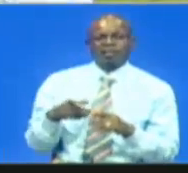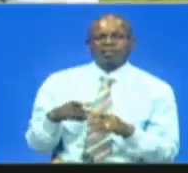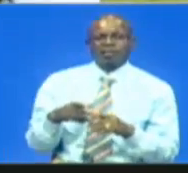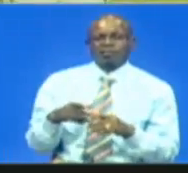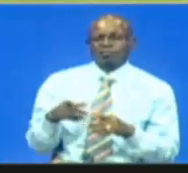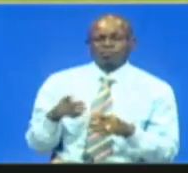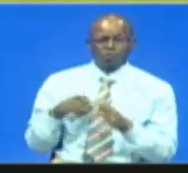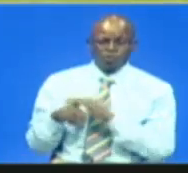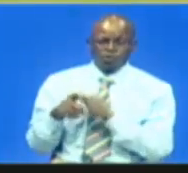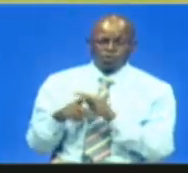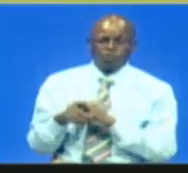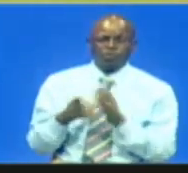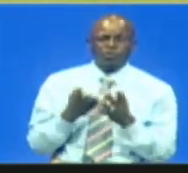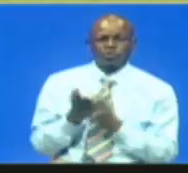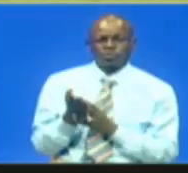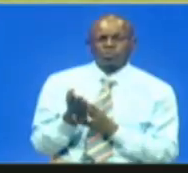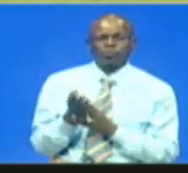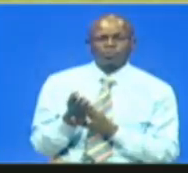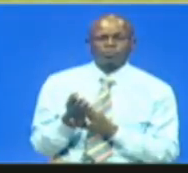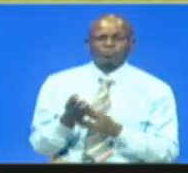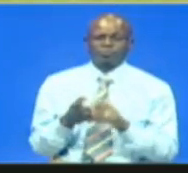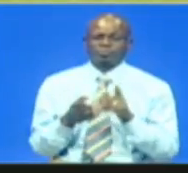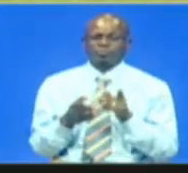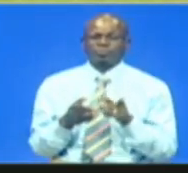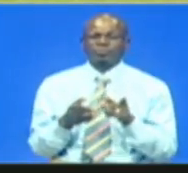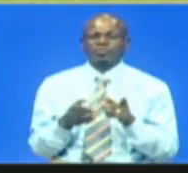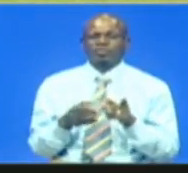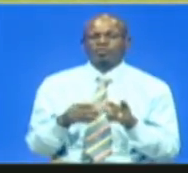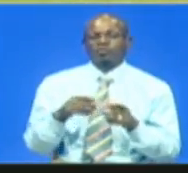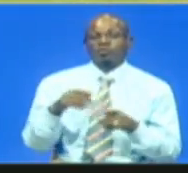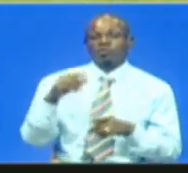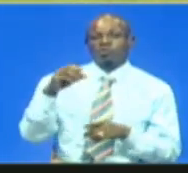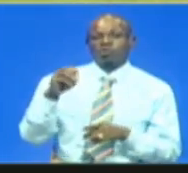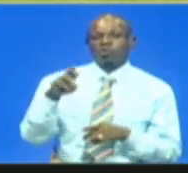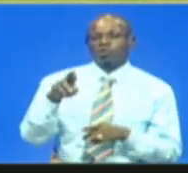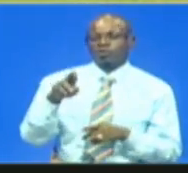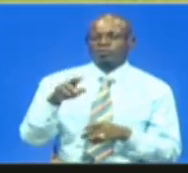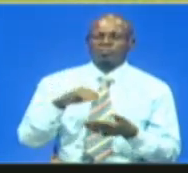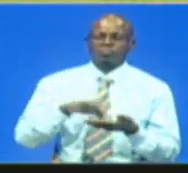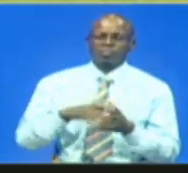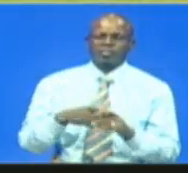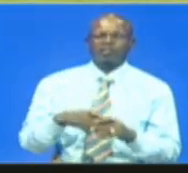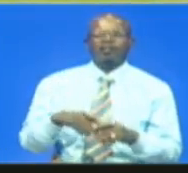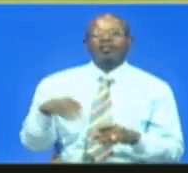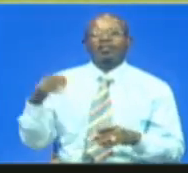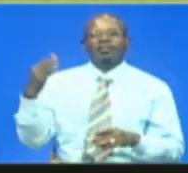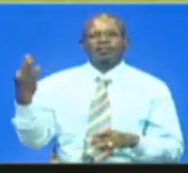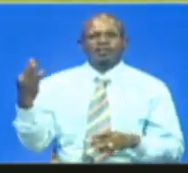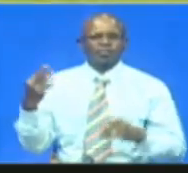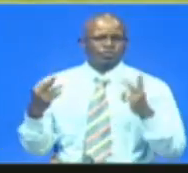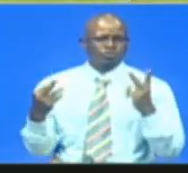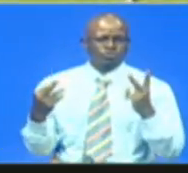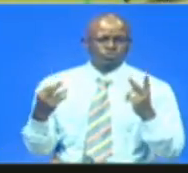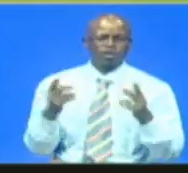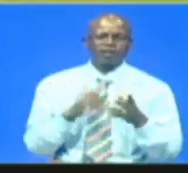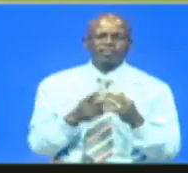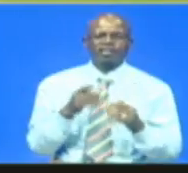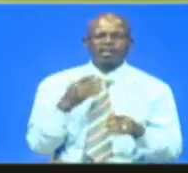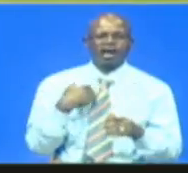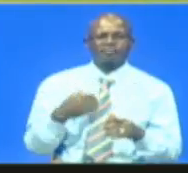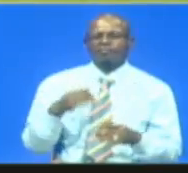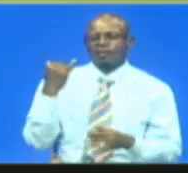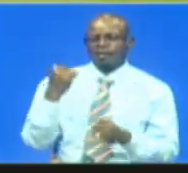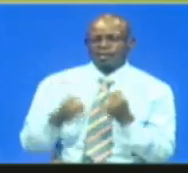by Samuel Onyango and captain Harun Shakava reduced the deficit to 3-2 for Kogalo before the break. And there was late drama